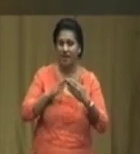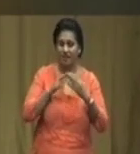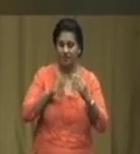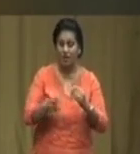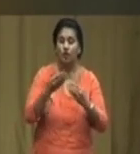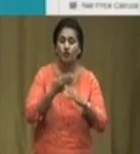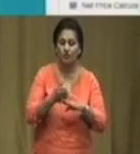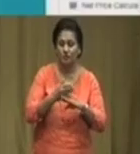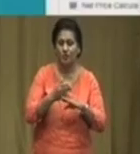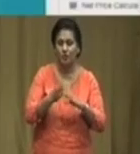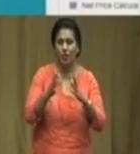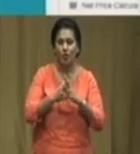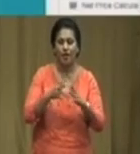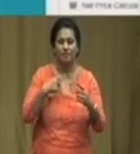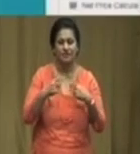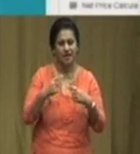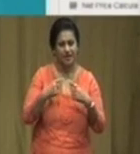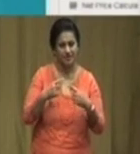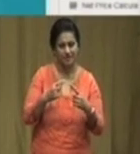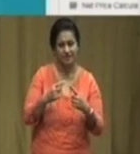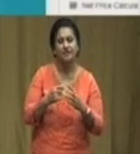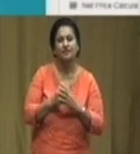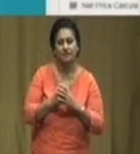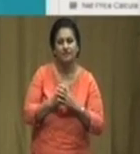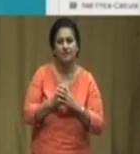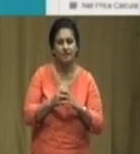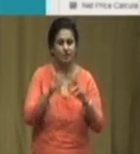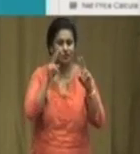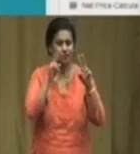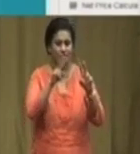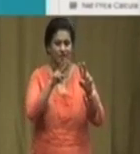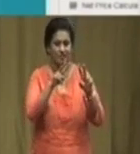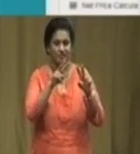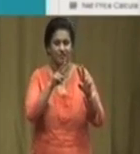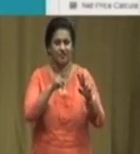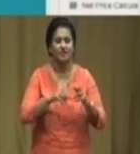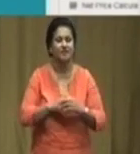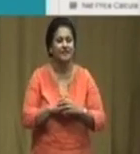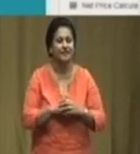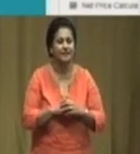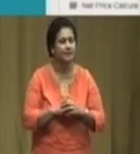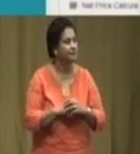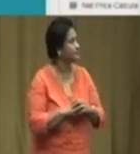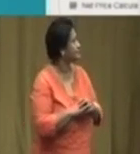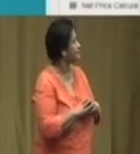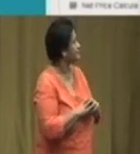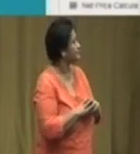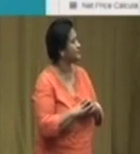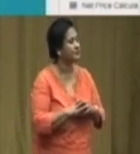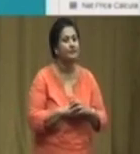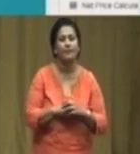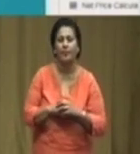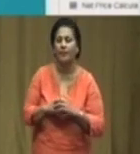website. Those of you know that WASC, there's this fearsome accreditation, it's four-letter word WASC, it's keeping me awake at night and I my